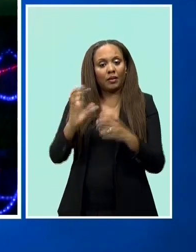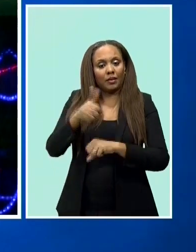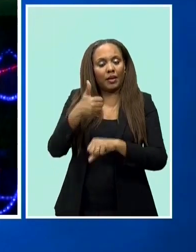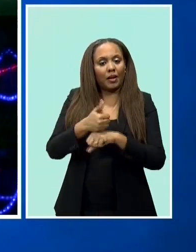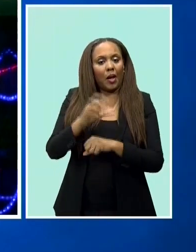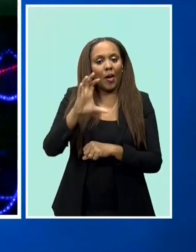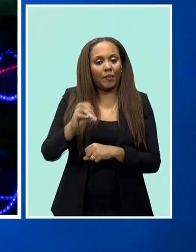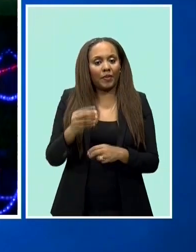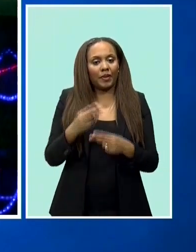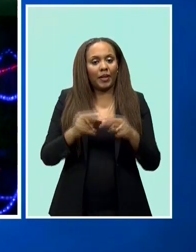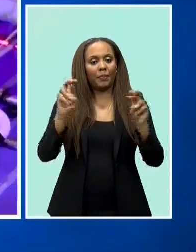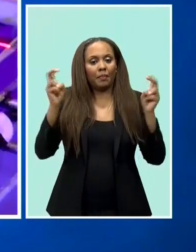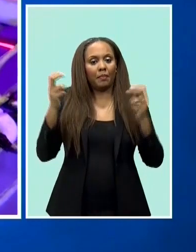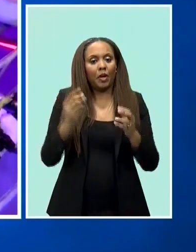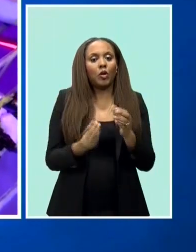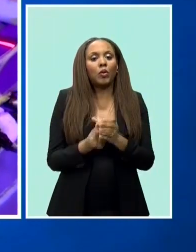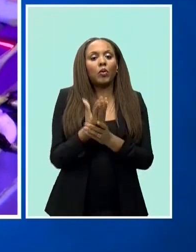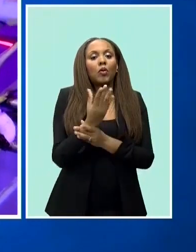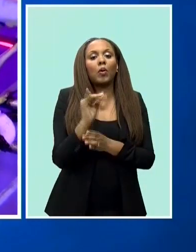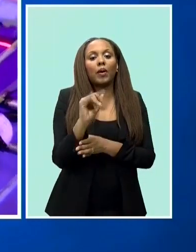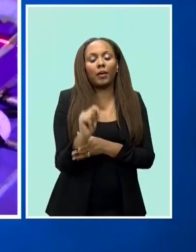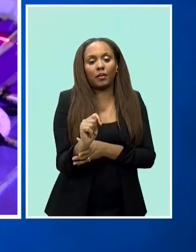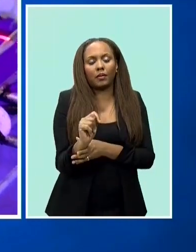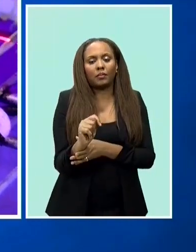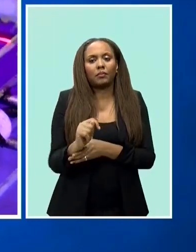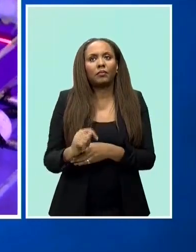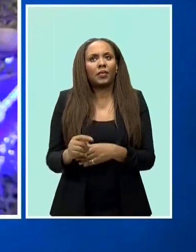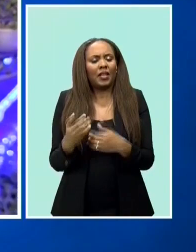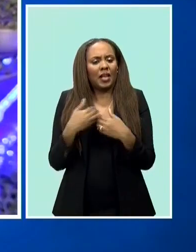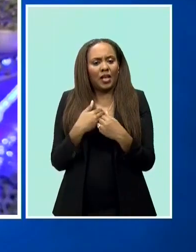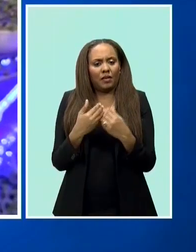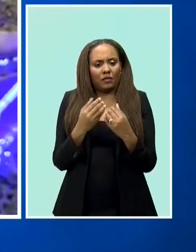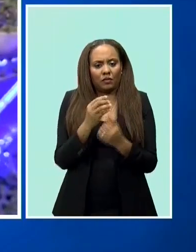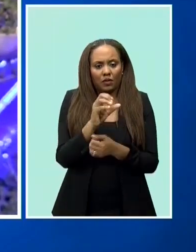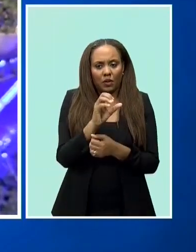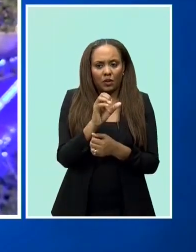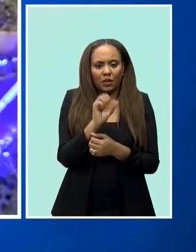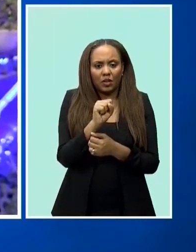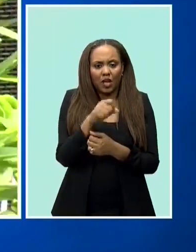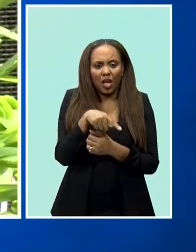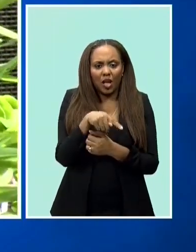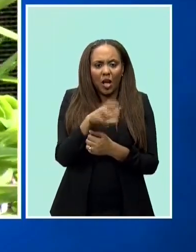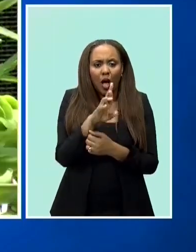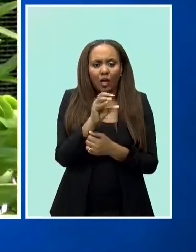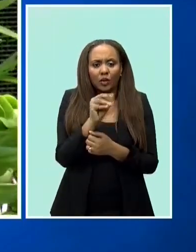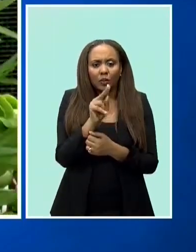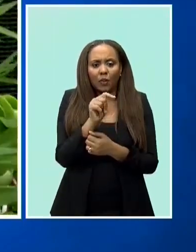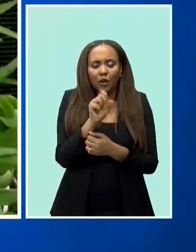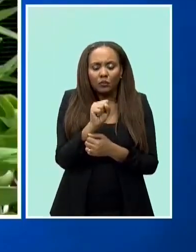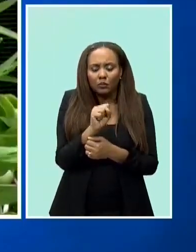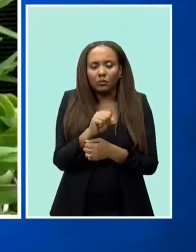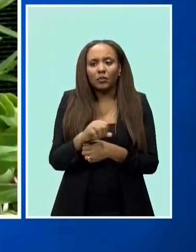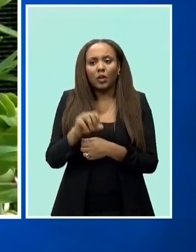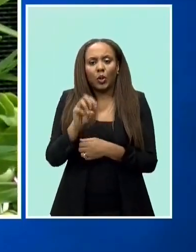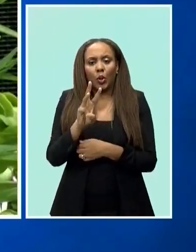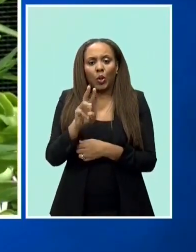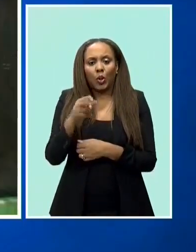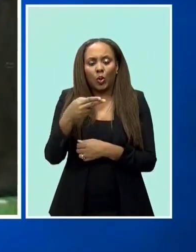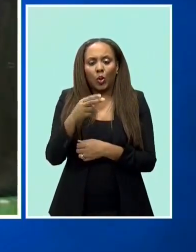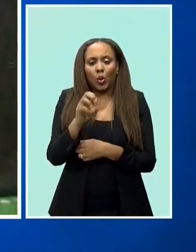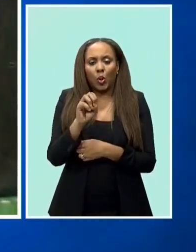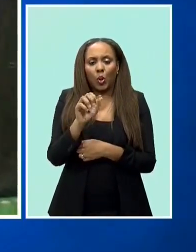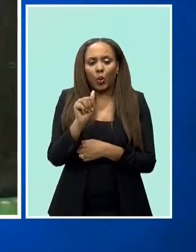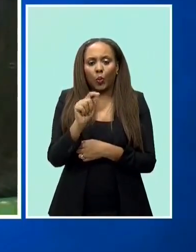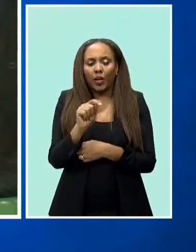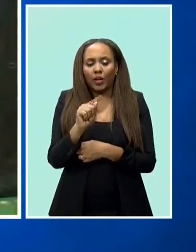ago. This small business specializes in sprouts, microgreens, and wheatgrass. Ms. McKenzie